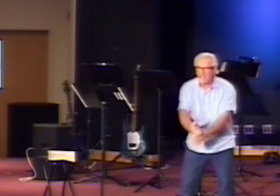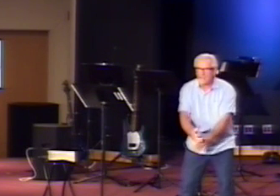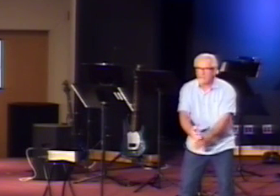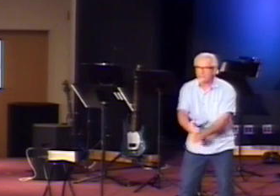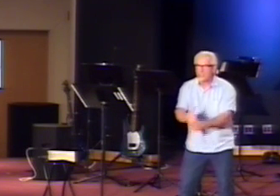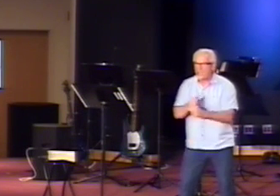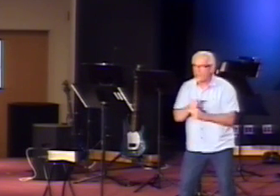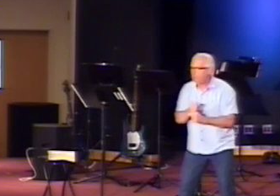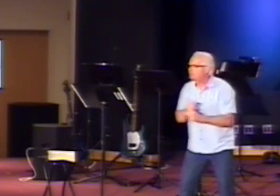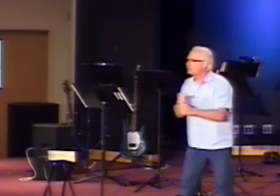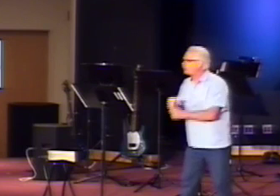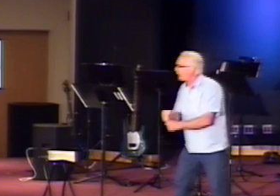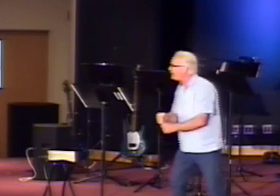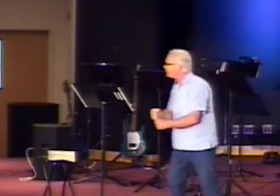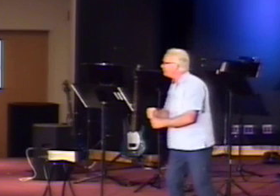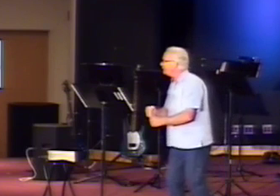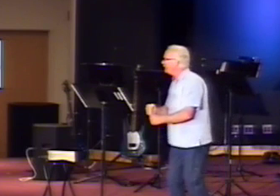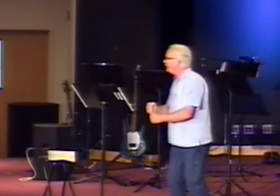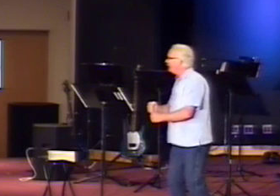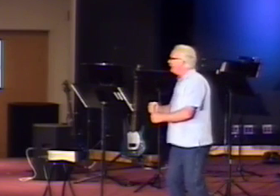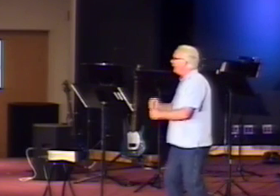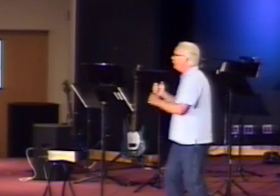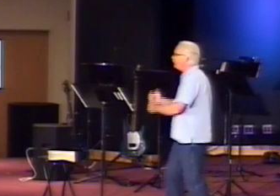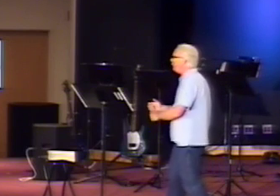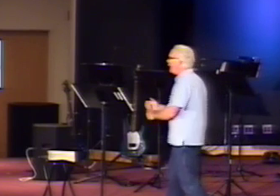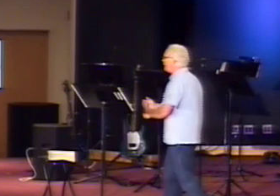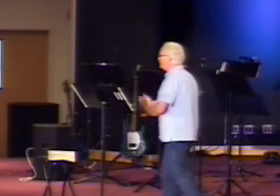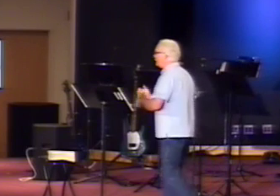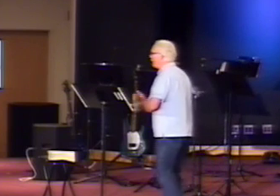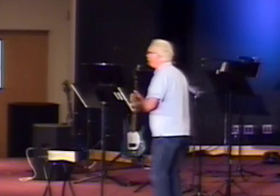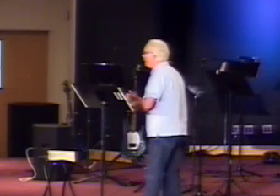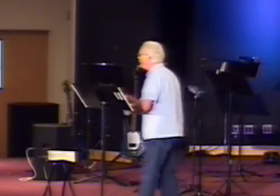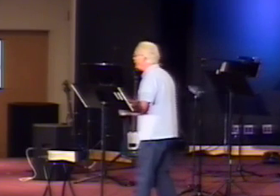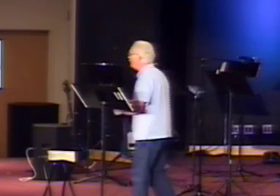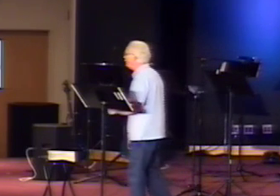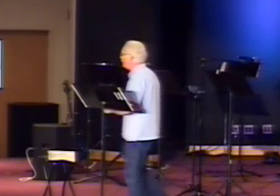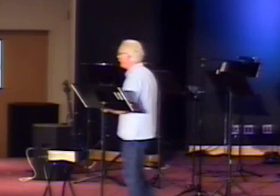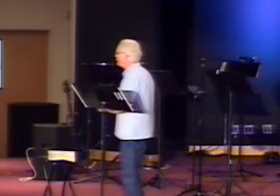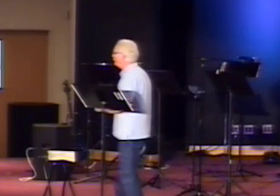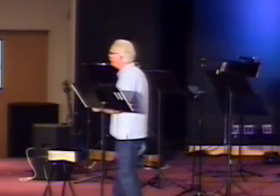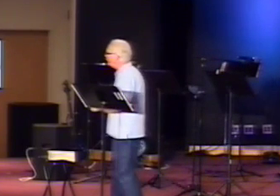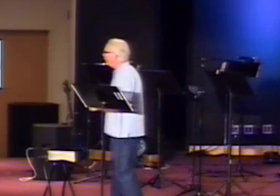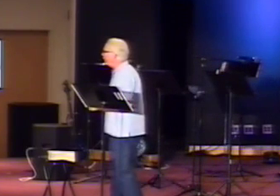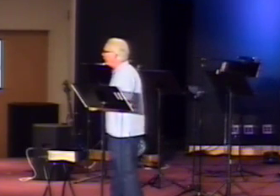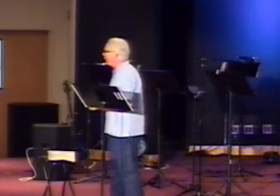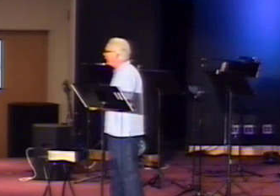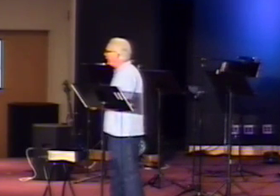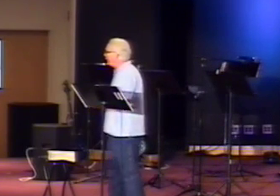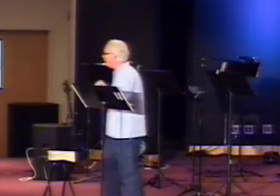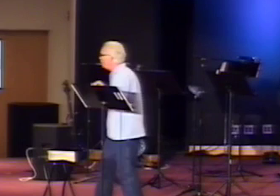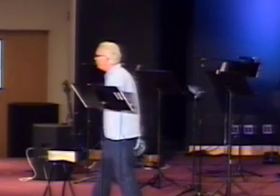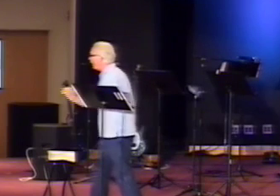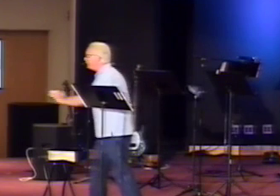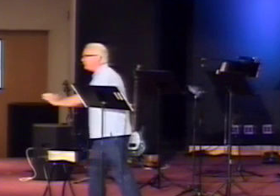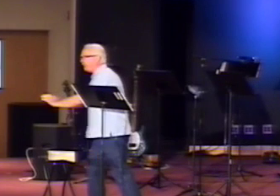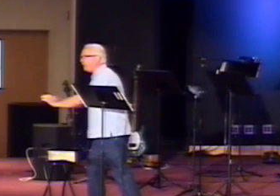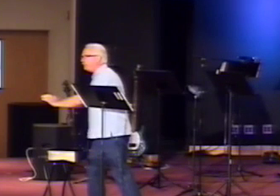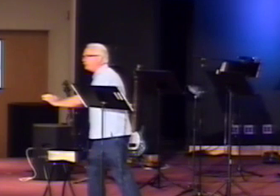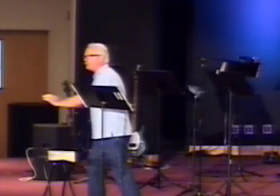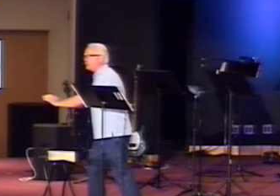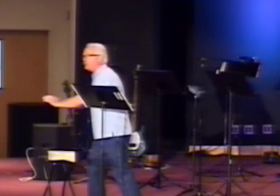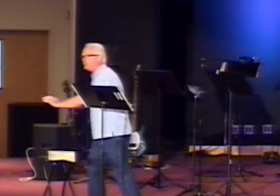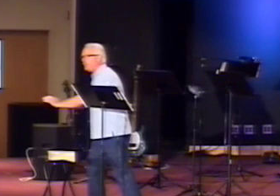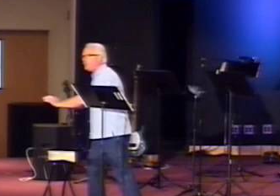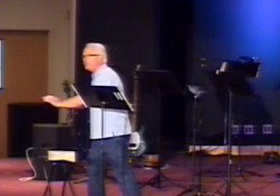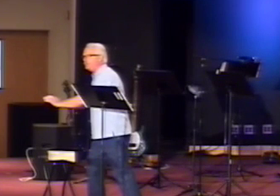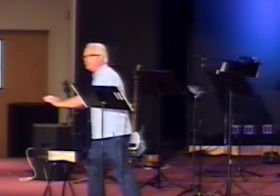it's gladness, happiness, stress. Now, if you imagine David being the king, God's anointed, he had to go tell these families,